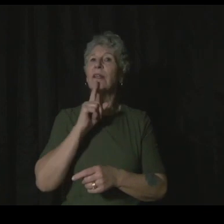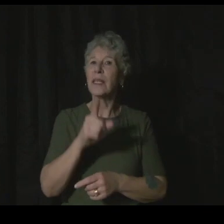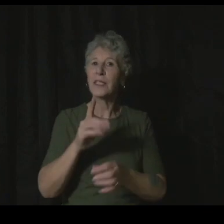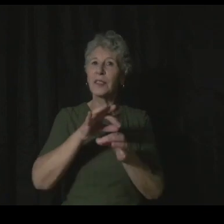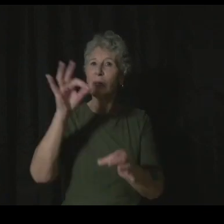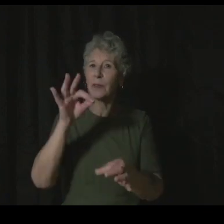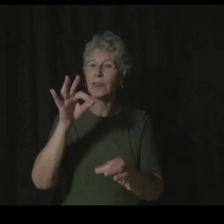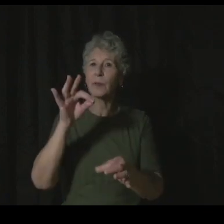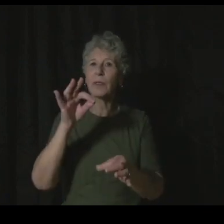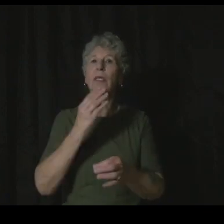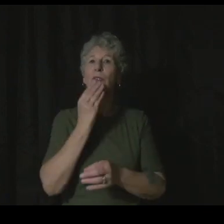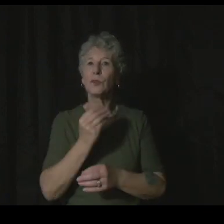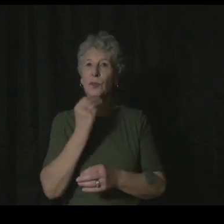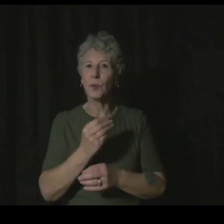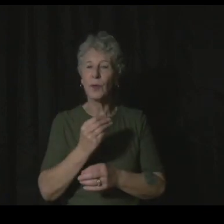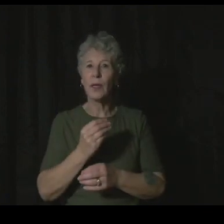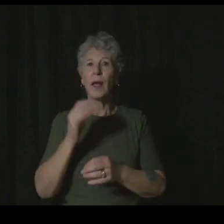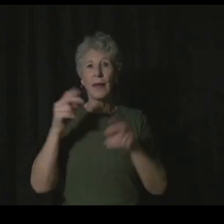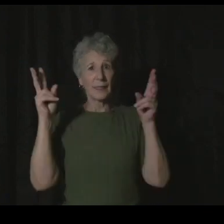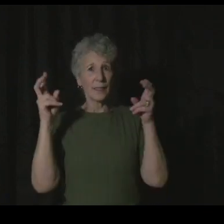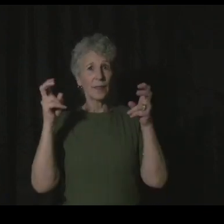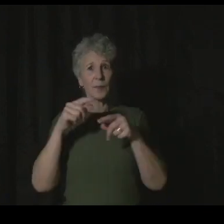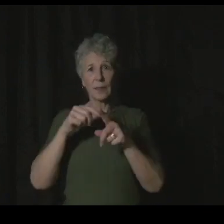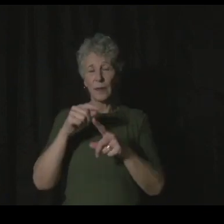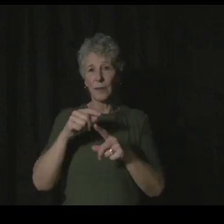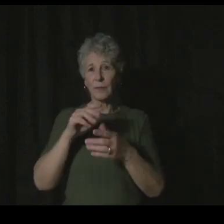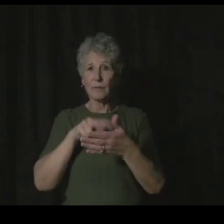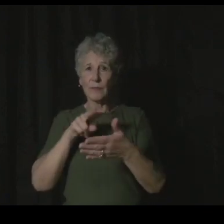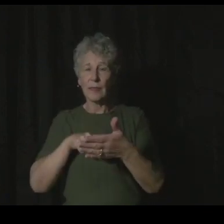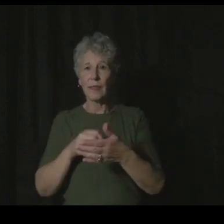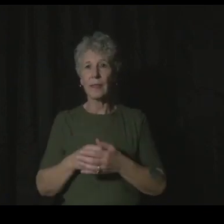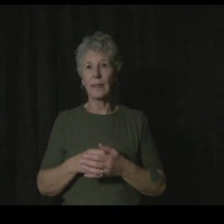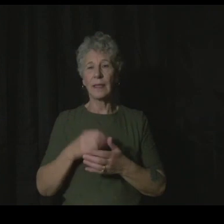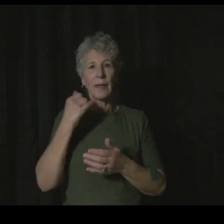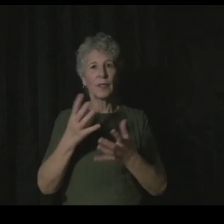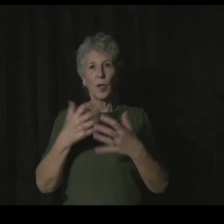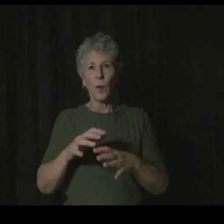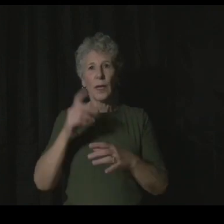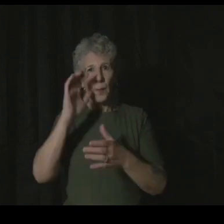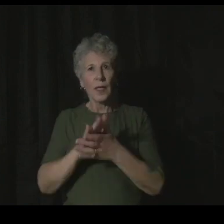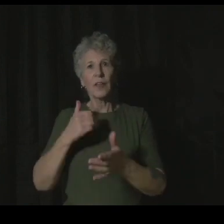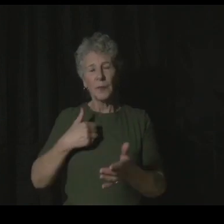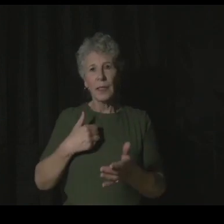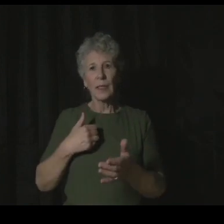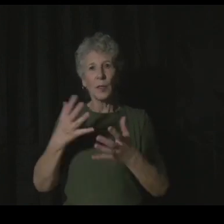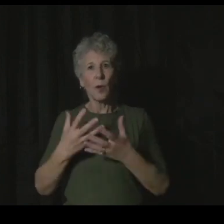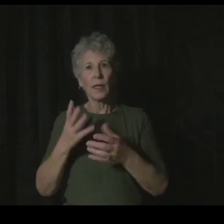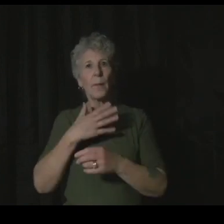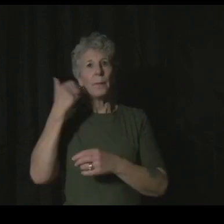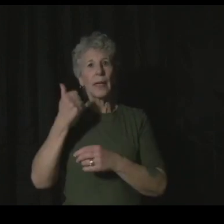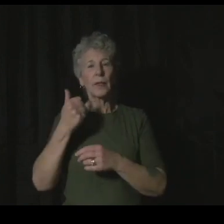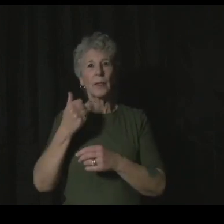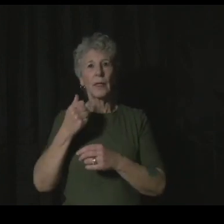spiritual Israelite. That's the subject of the text. And if you don't want to take my word and you need some bigger scholar, well,